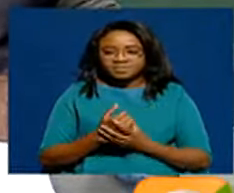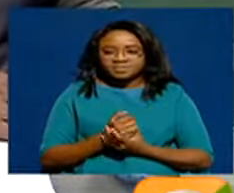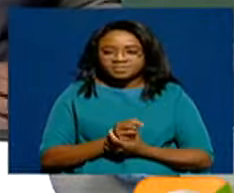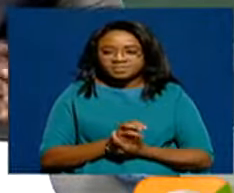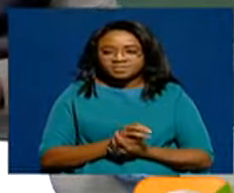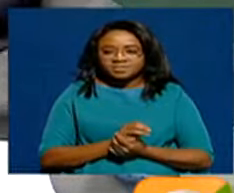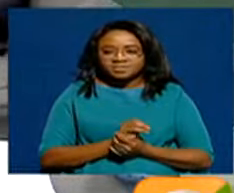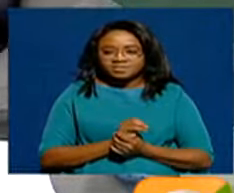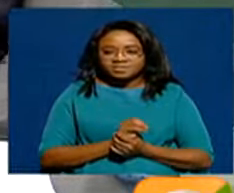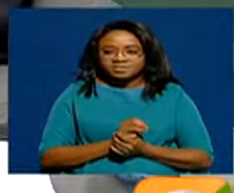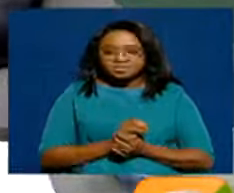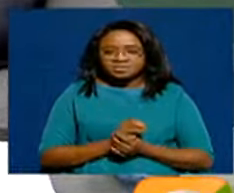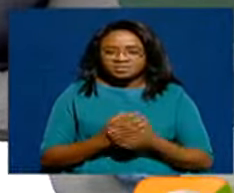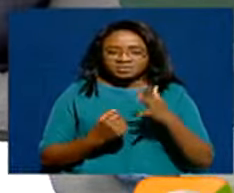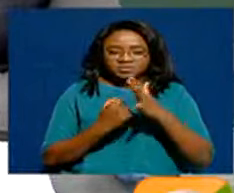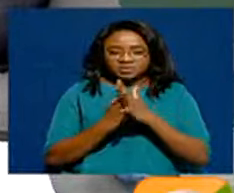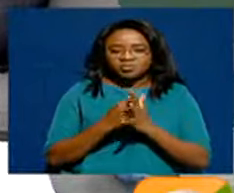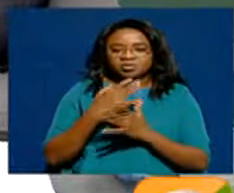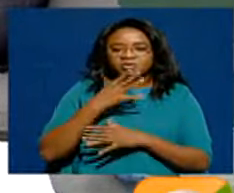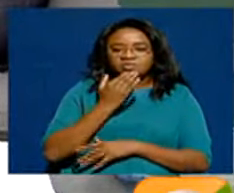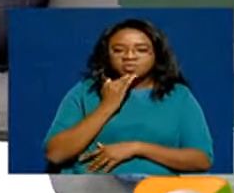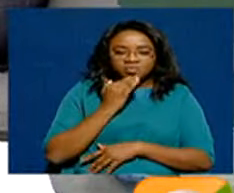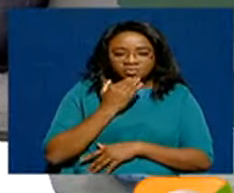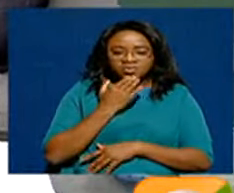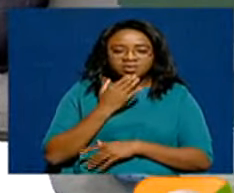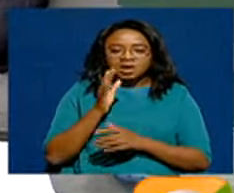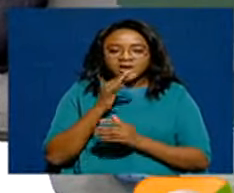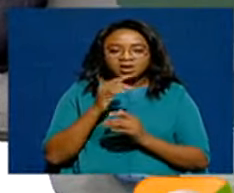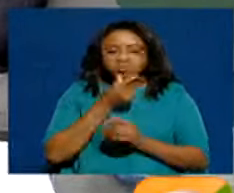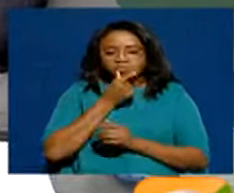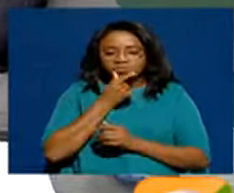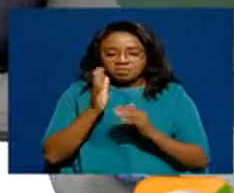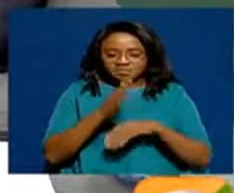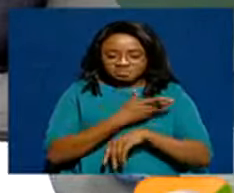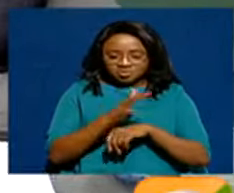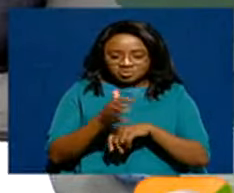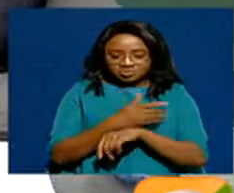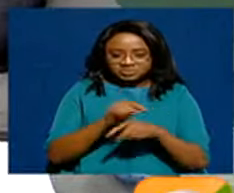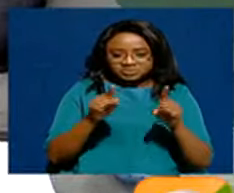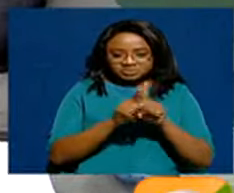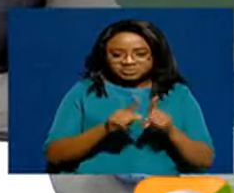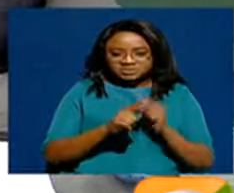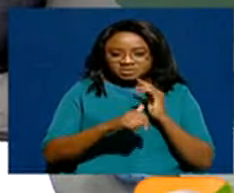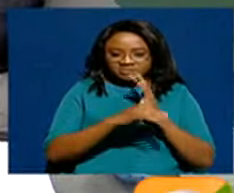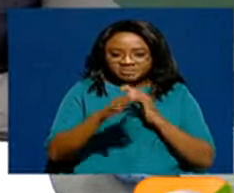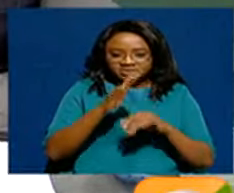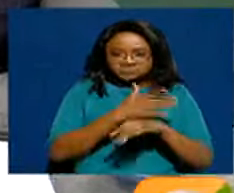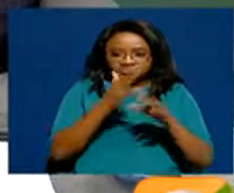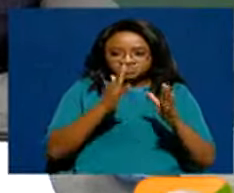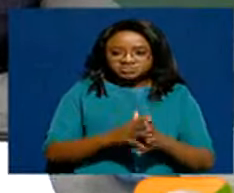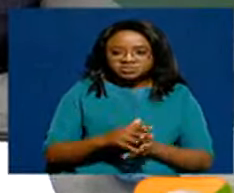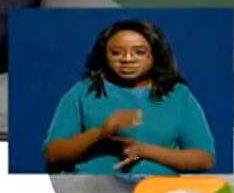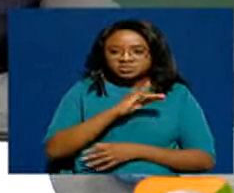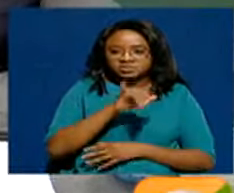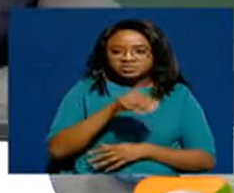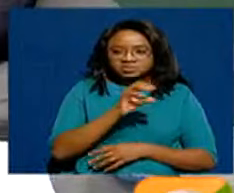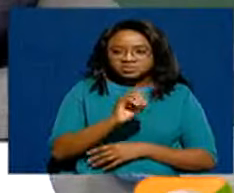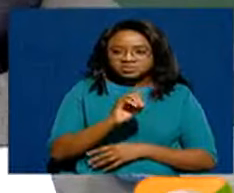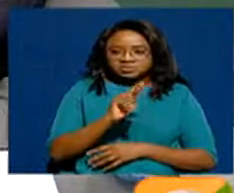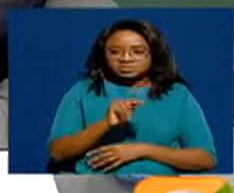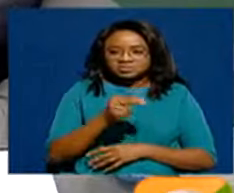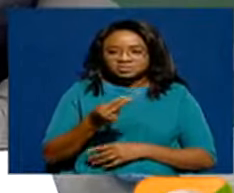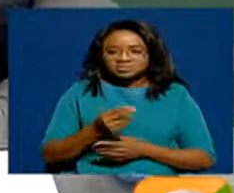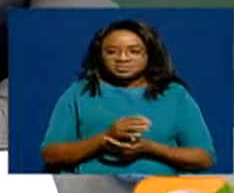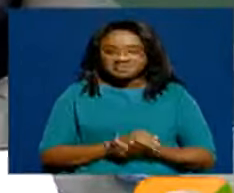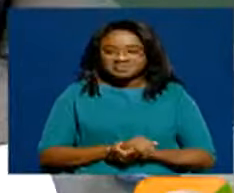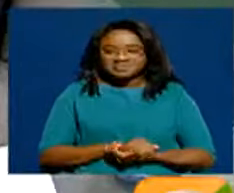concert to celebrate Ohangla star Johnny Jr.'s 15th anniversary in the music industry. Do you know who Johnny Jr. is? No, but I'm waiting to find